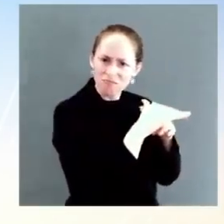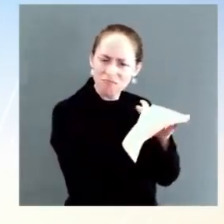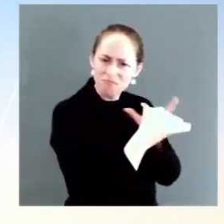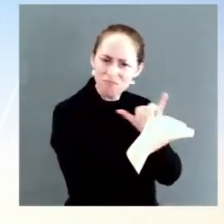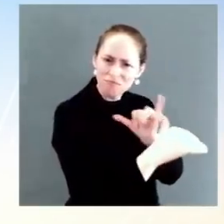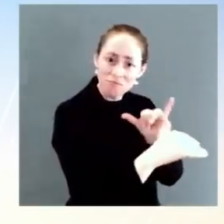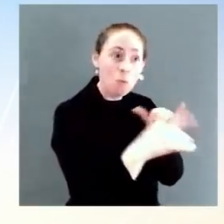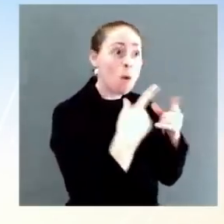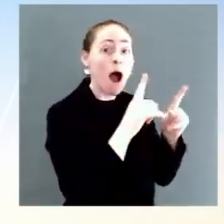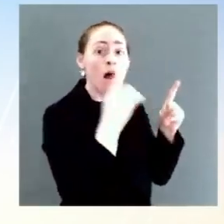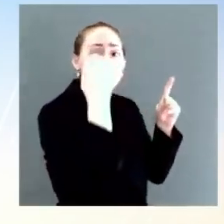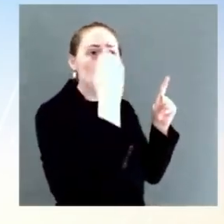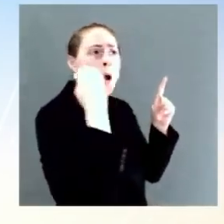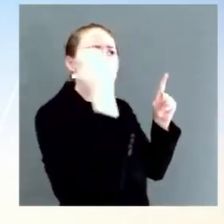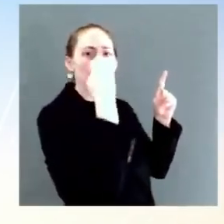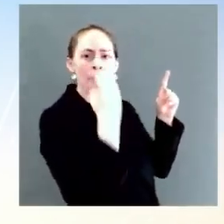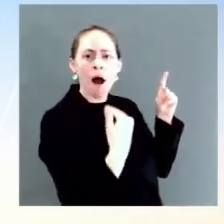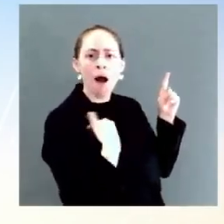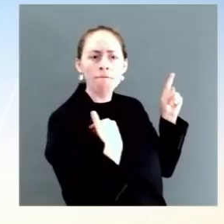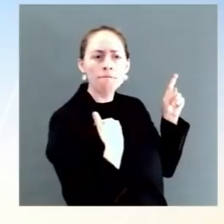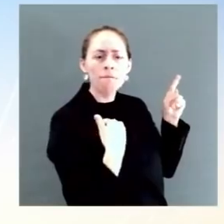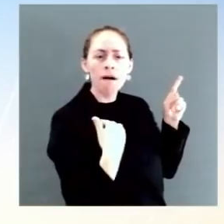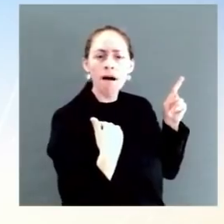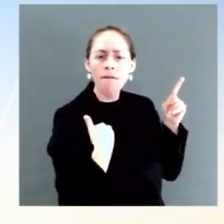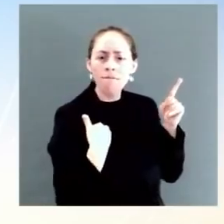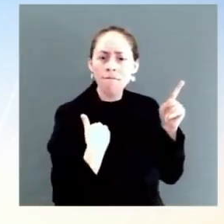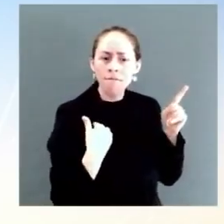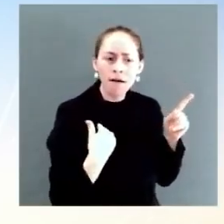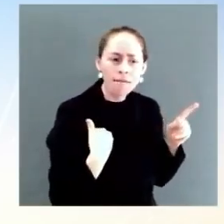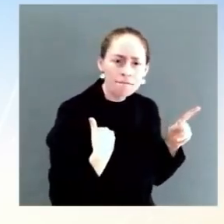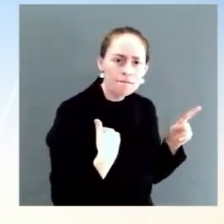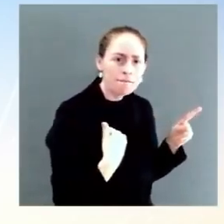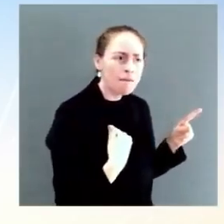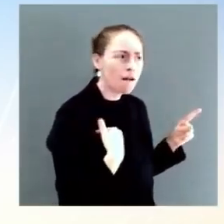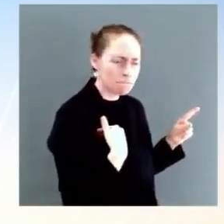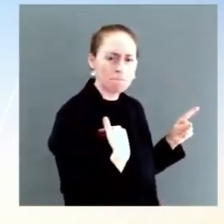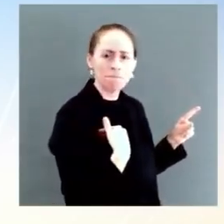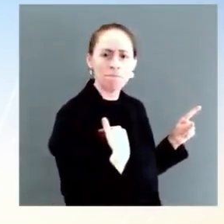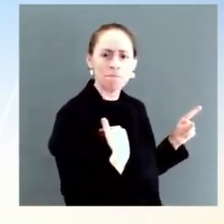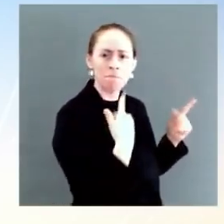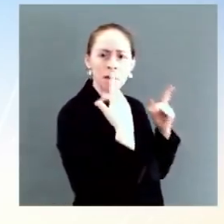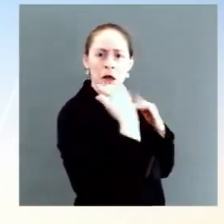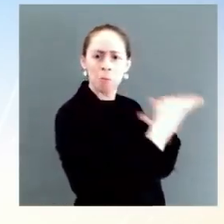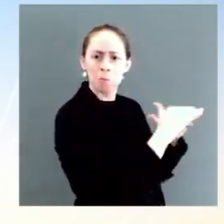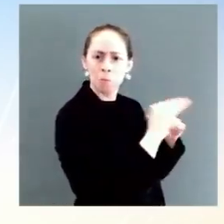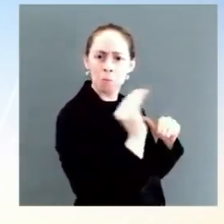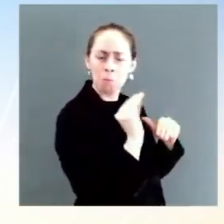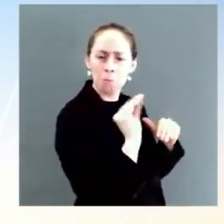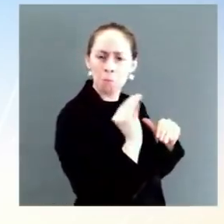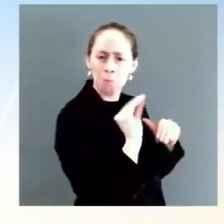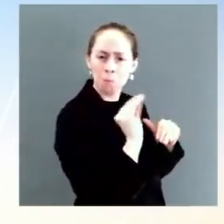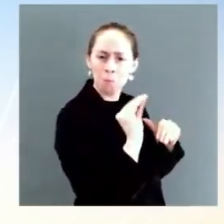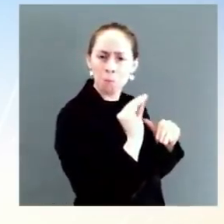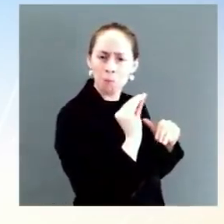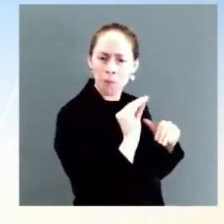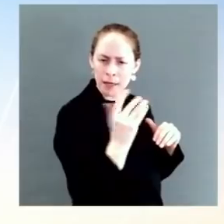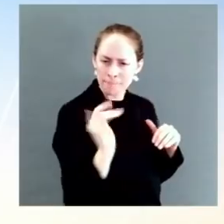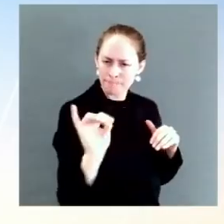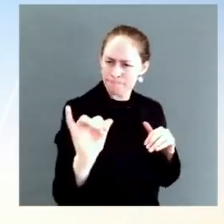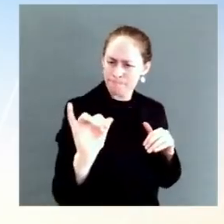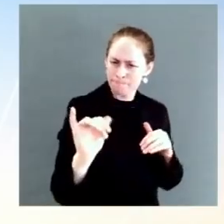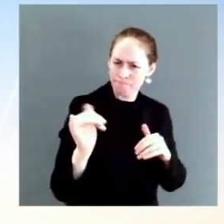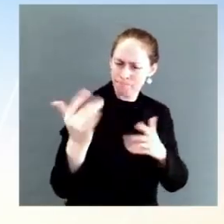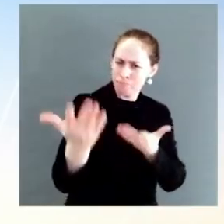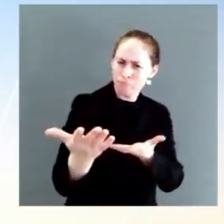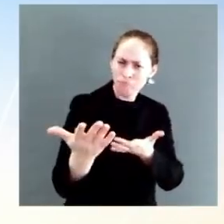actually planning to go ahead to include these countries in its travel restrictions, or is the idea to sort of pause,